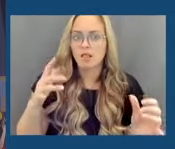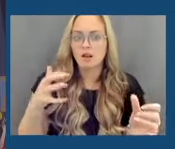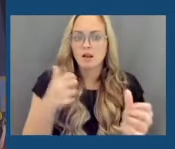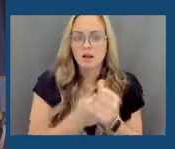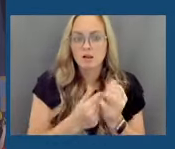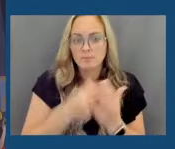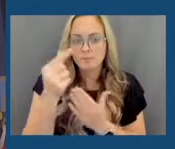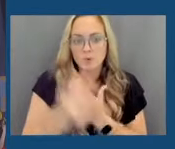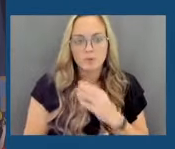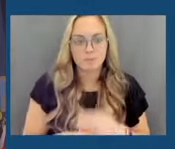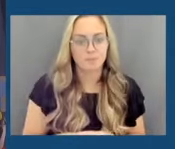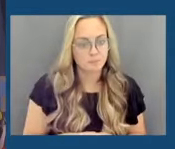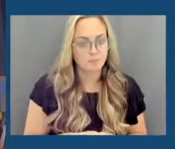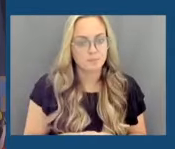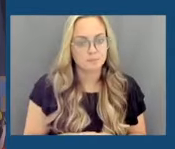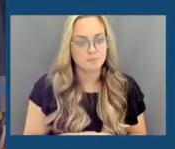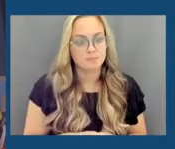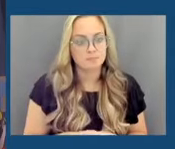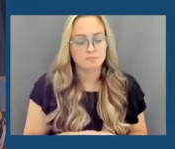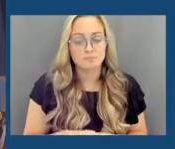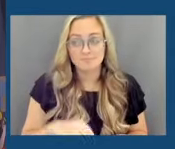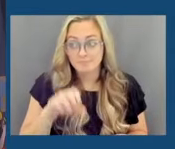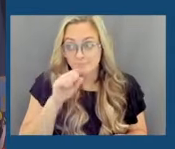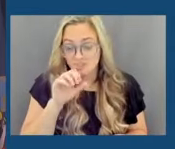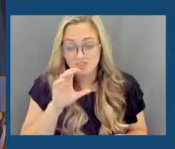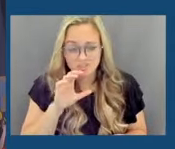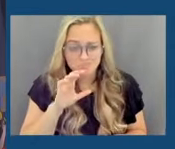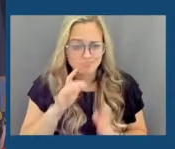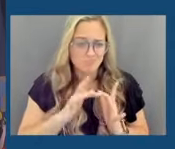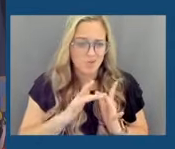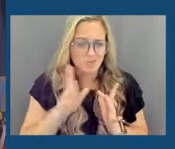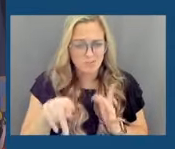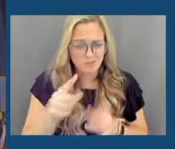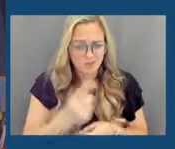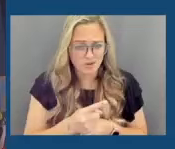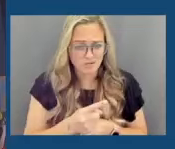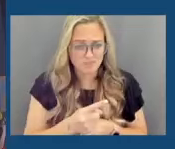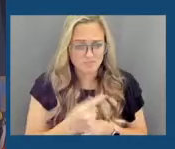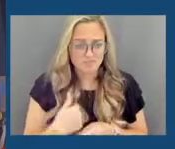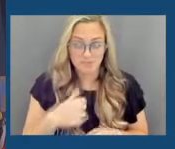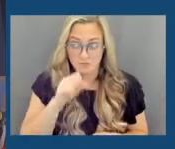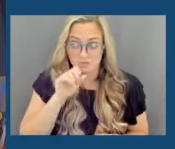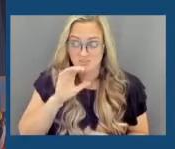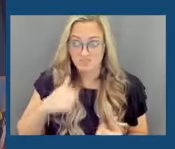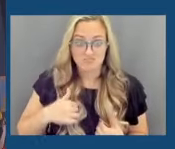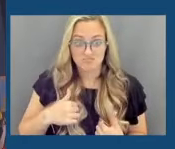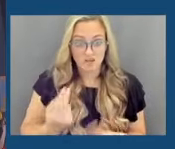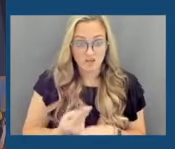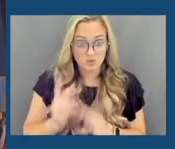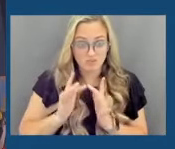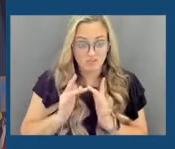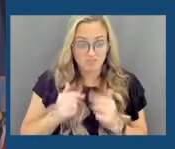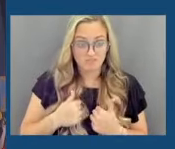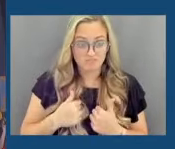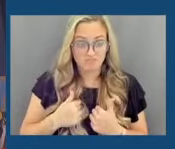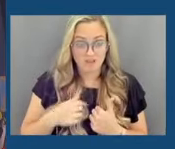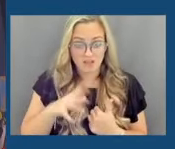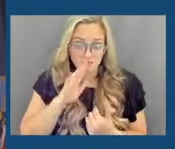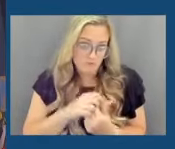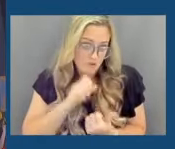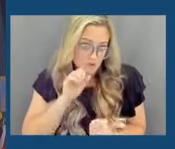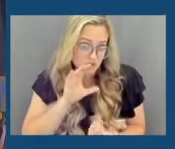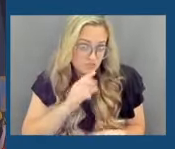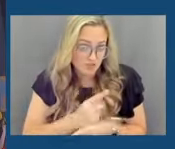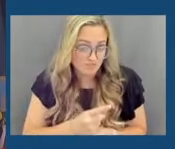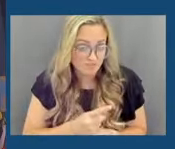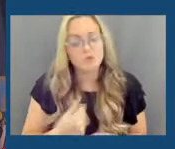program. Even seniors do online banking, right? I'm a senior. I do online banking. I can speak for seniors. So we